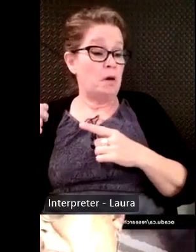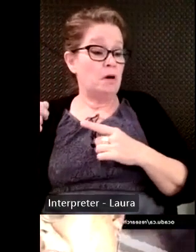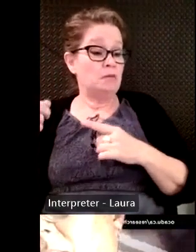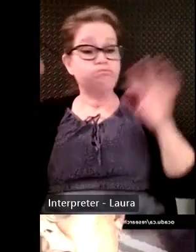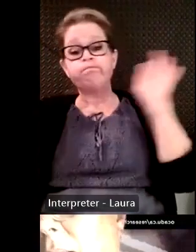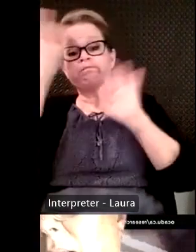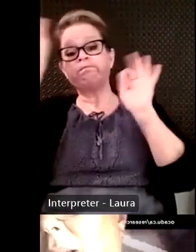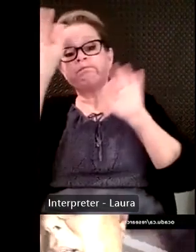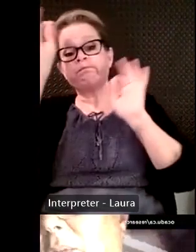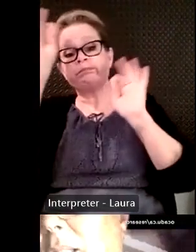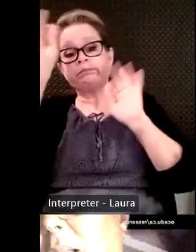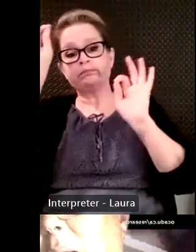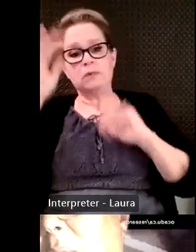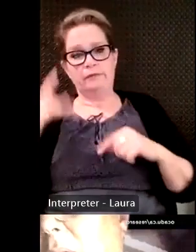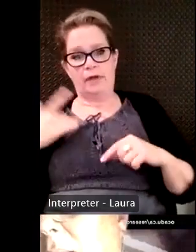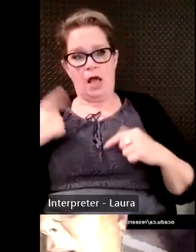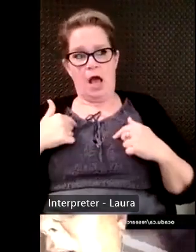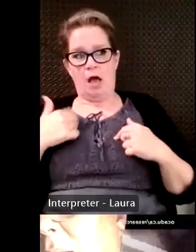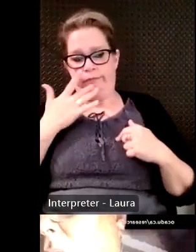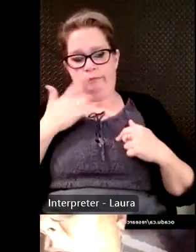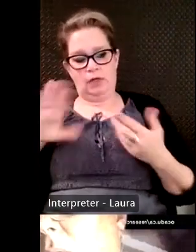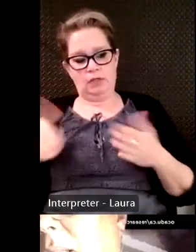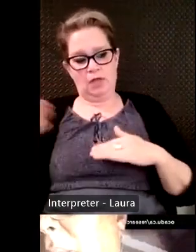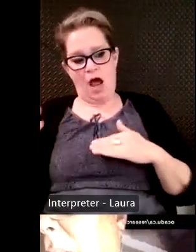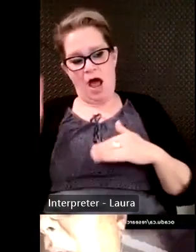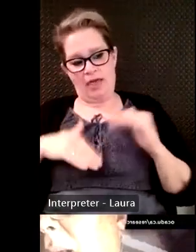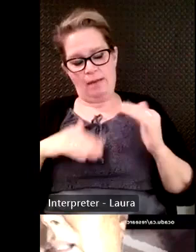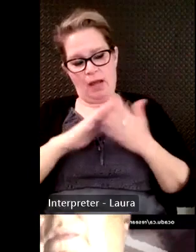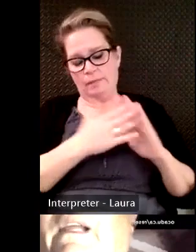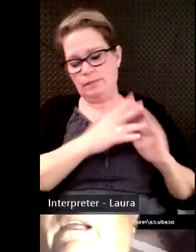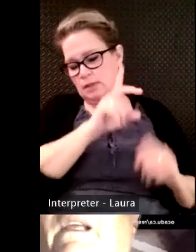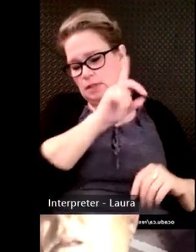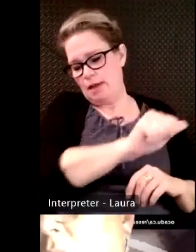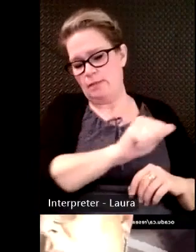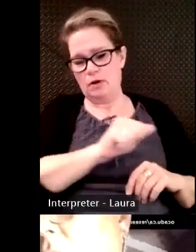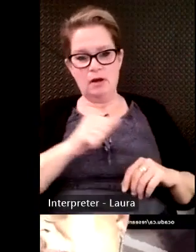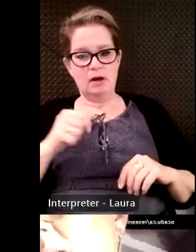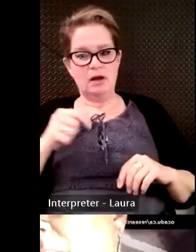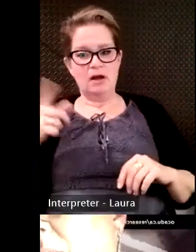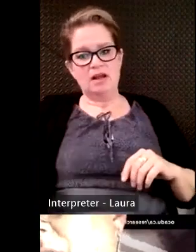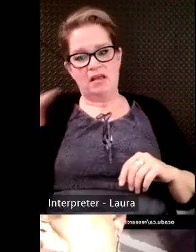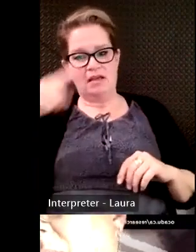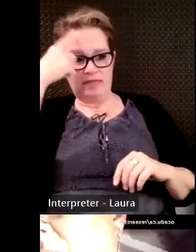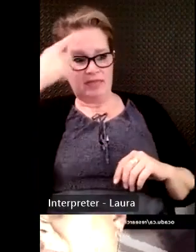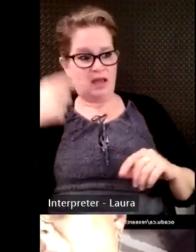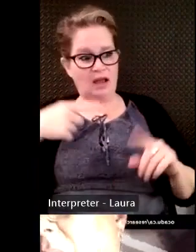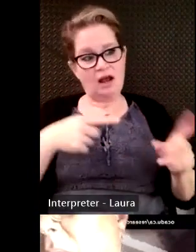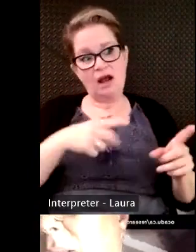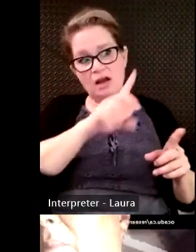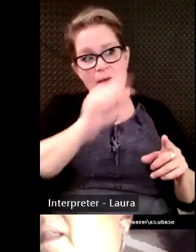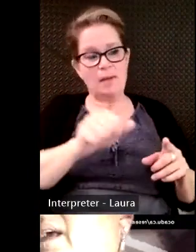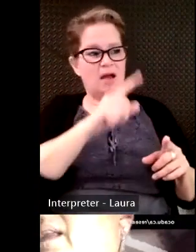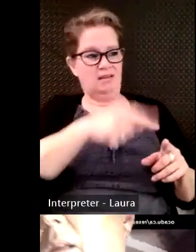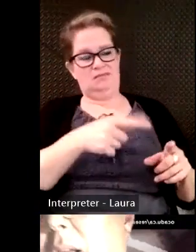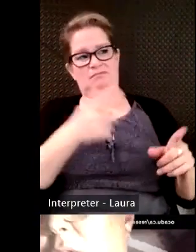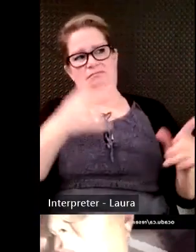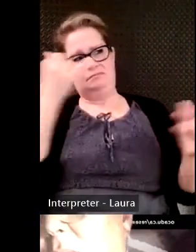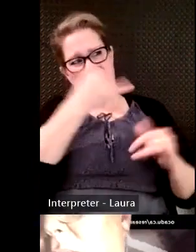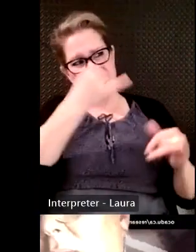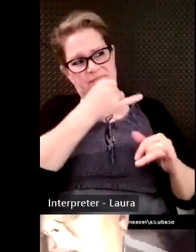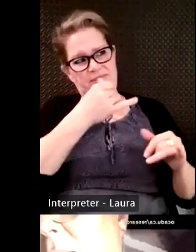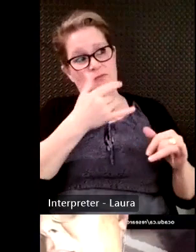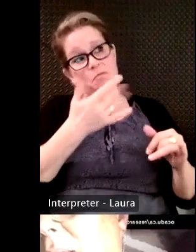than be us, think of disabled, sick, or crazy people as flaky or inspirational, but also pathetic